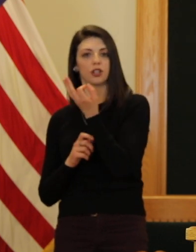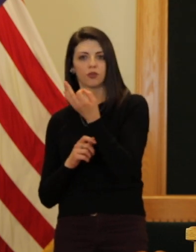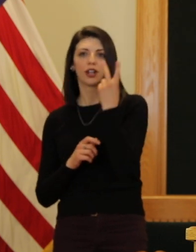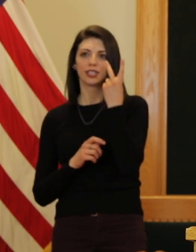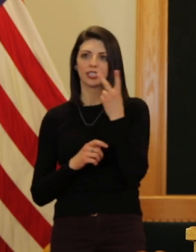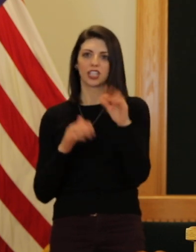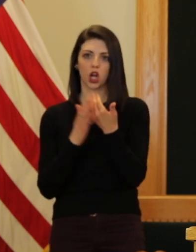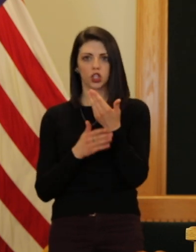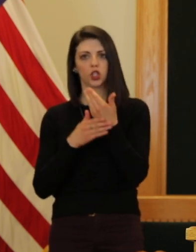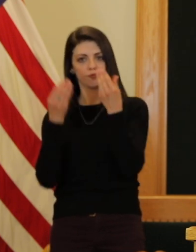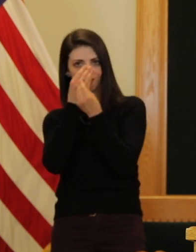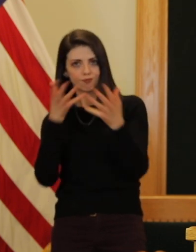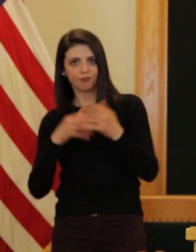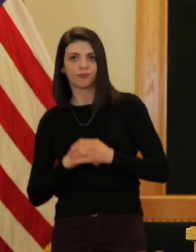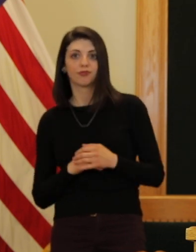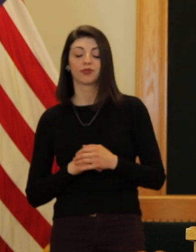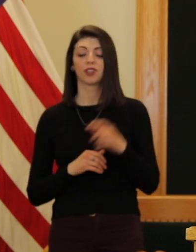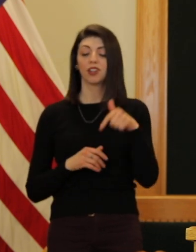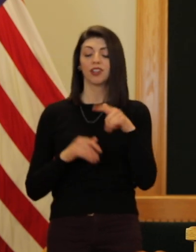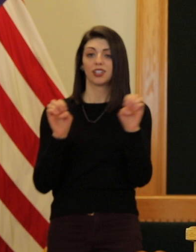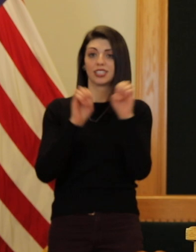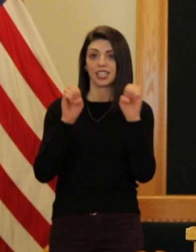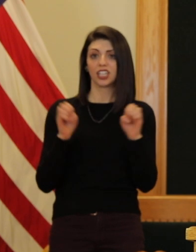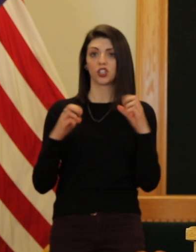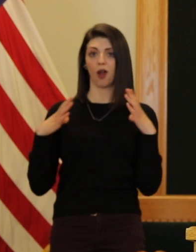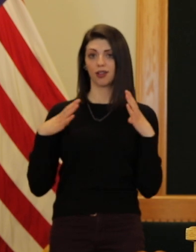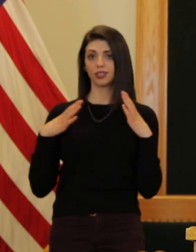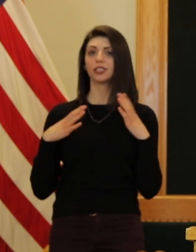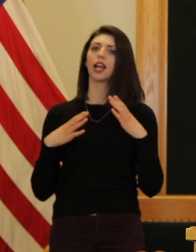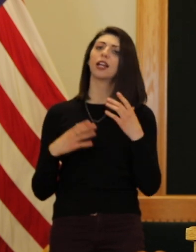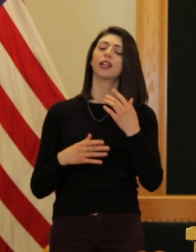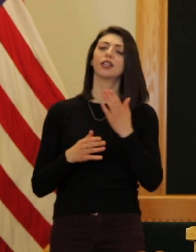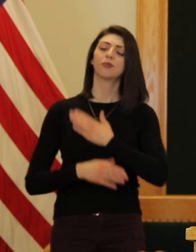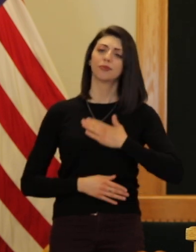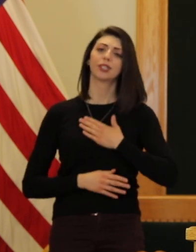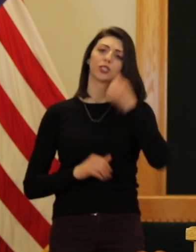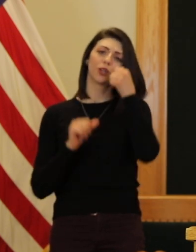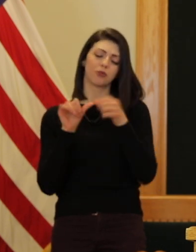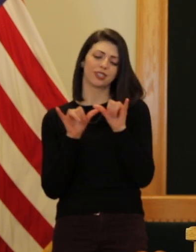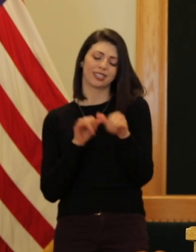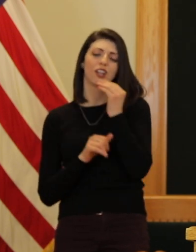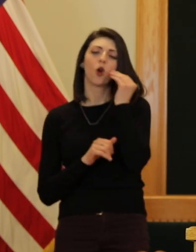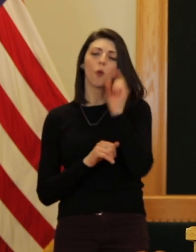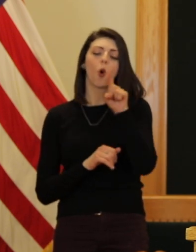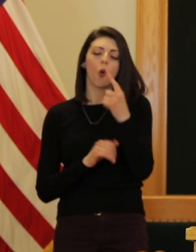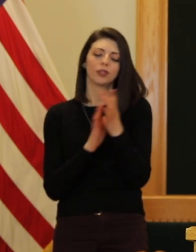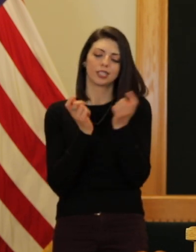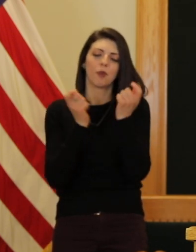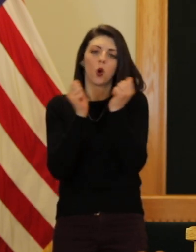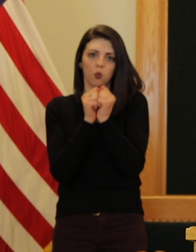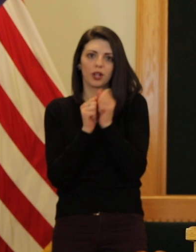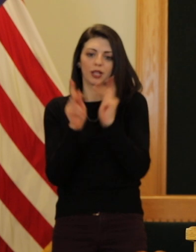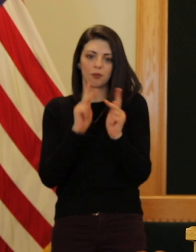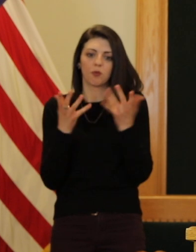we celebrate this Easter holiday, I strongly encourage you to do so in the confines of your own home with only the members of your own household